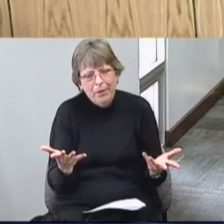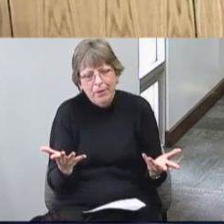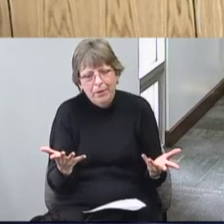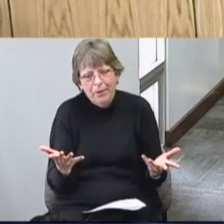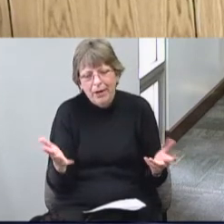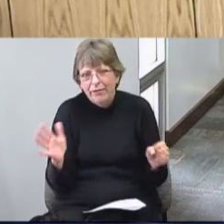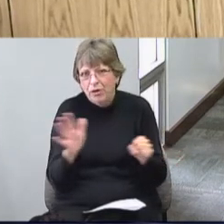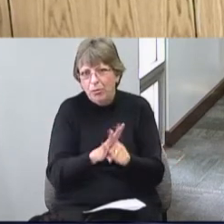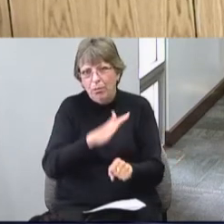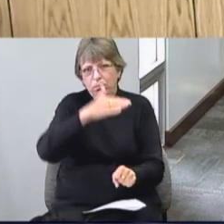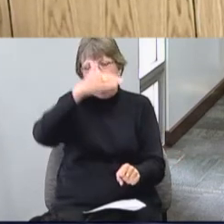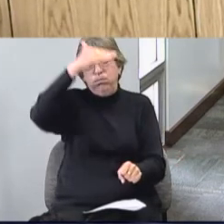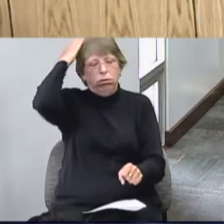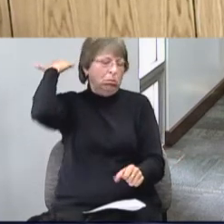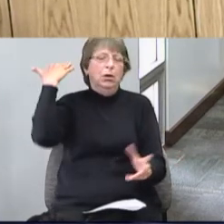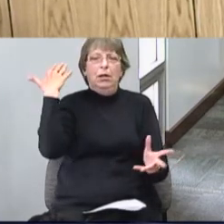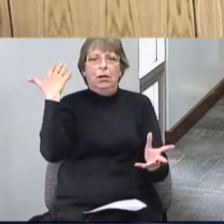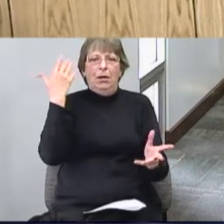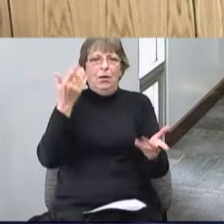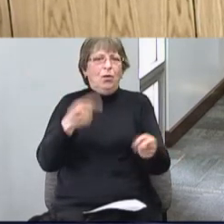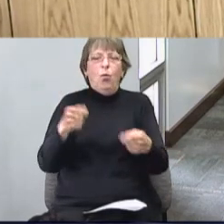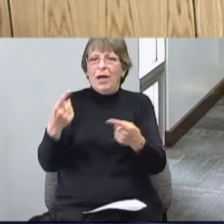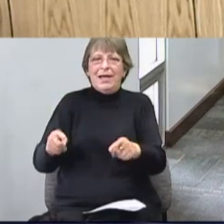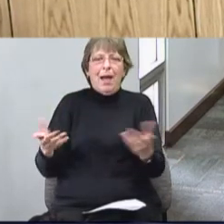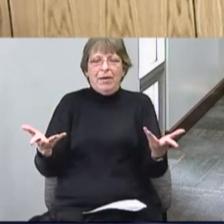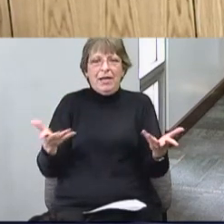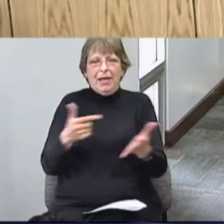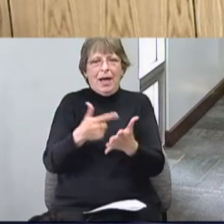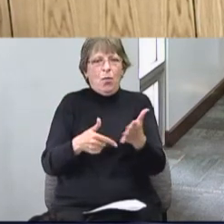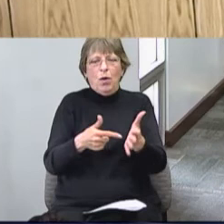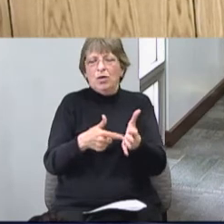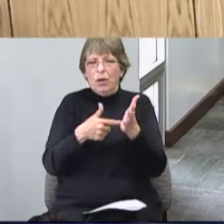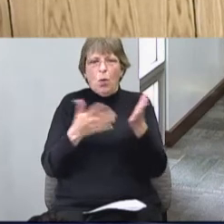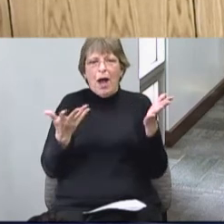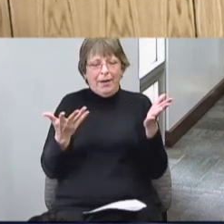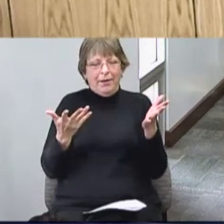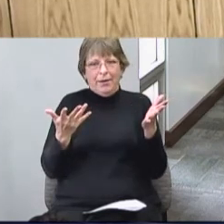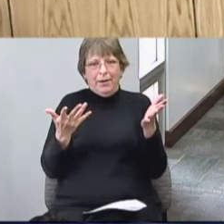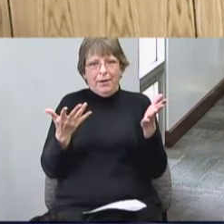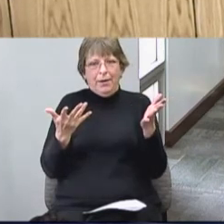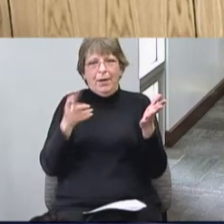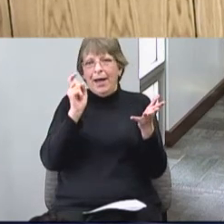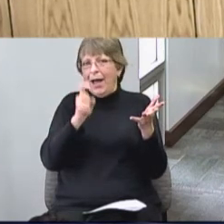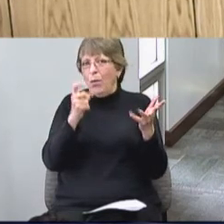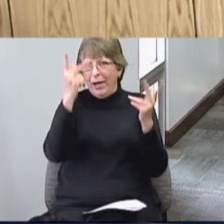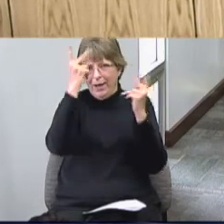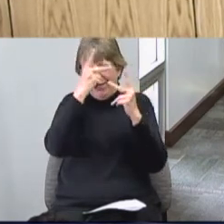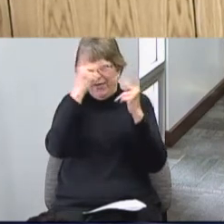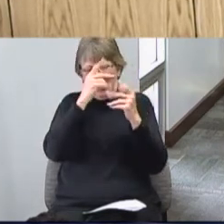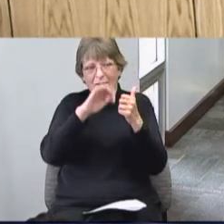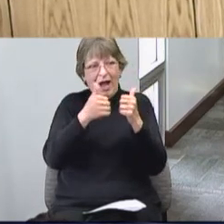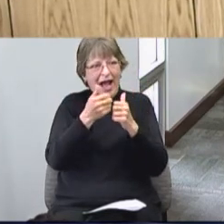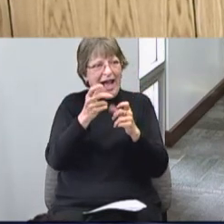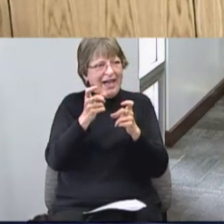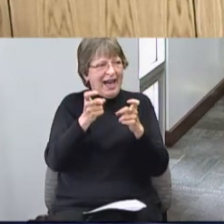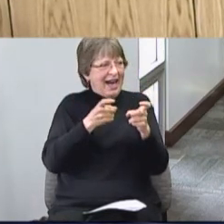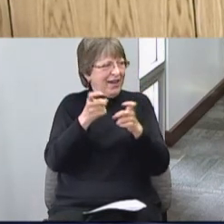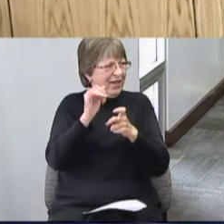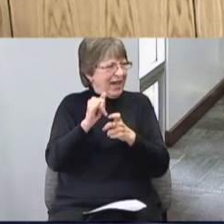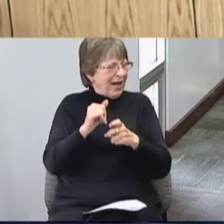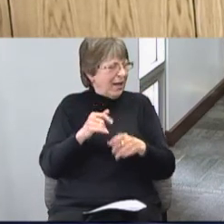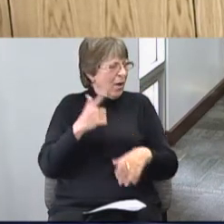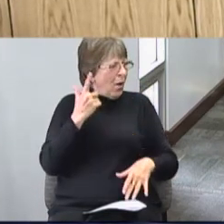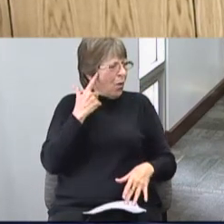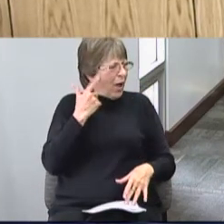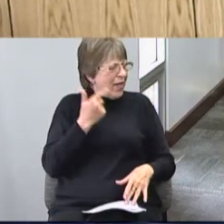been oblivious as to what's going on or what is required of them. And we got to figure out a way to deal with that. And Jana, I thought it was mentioned